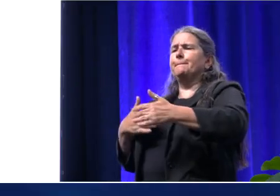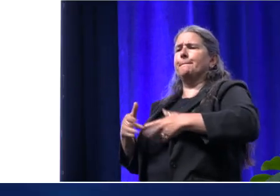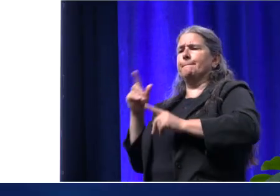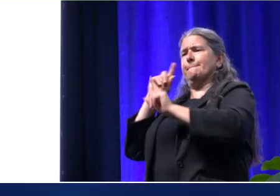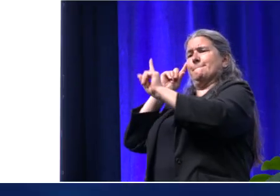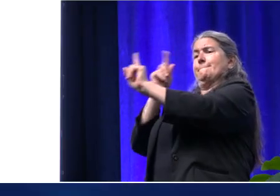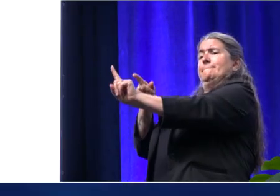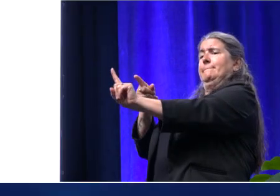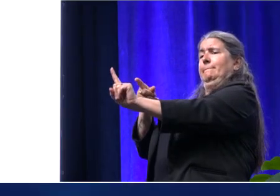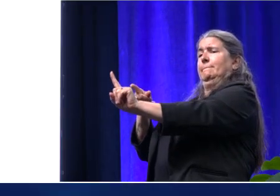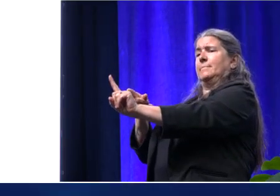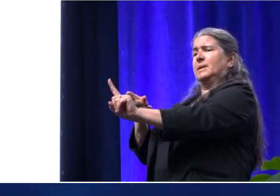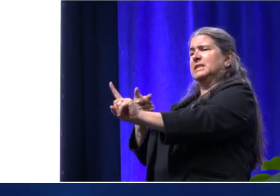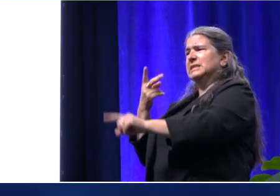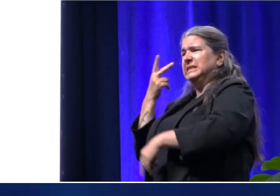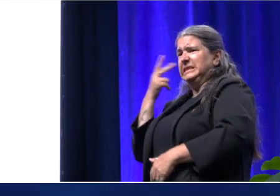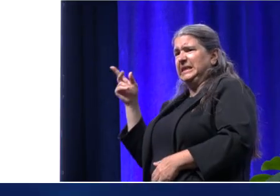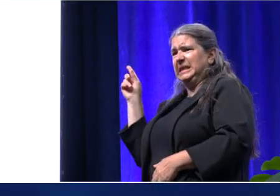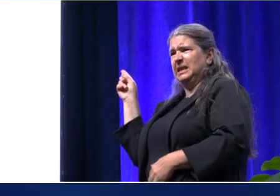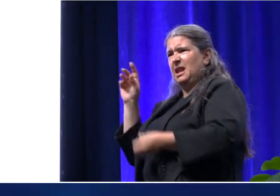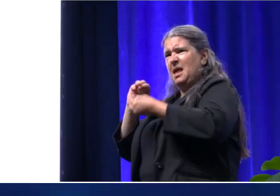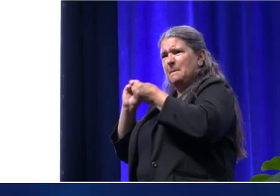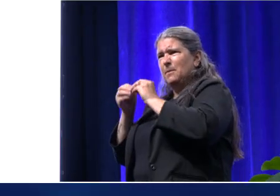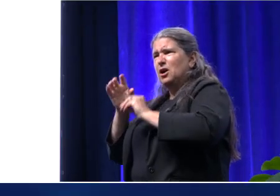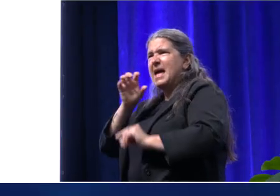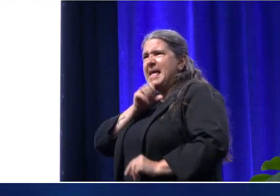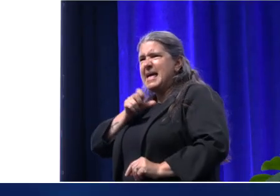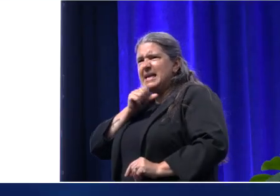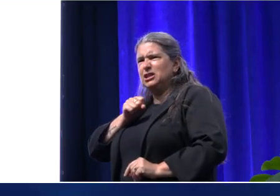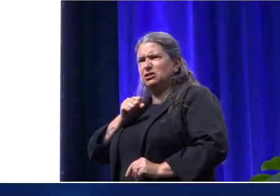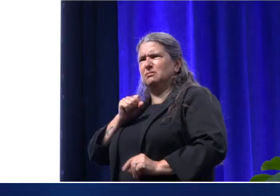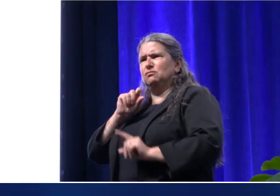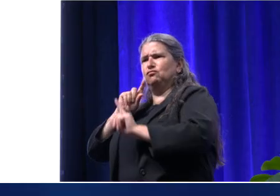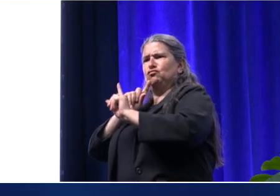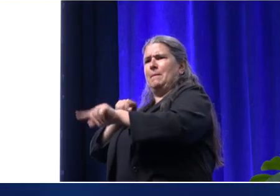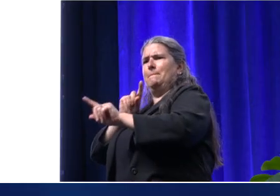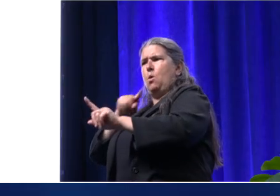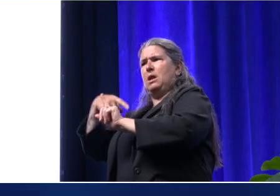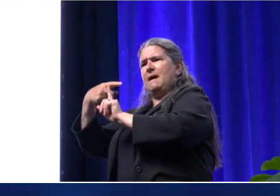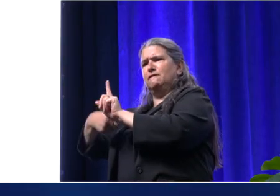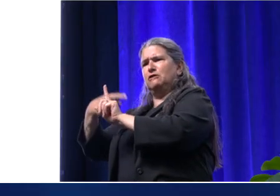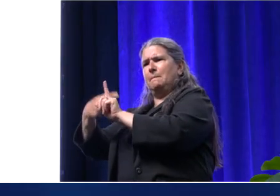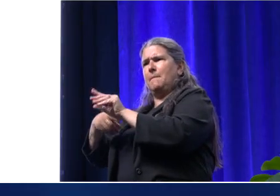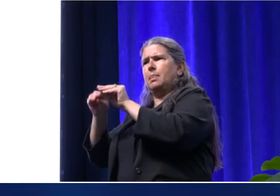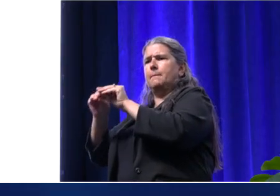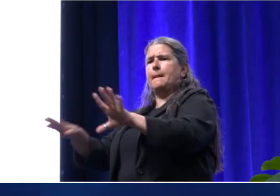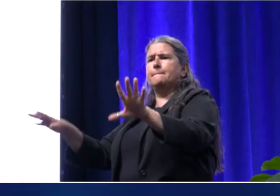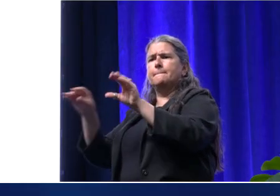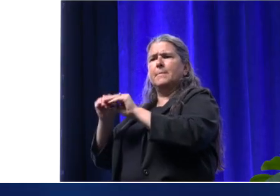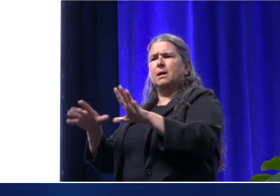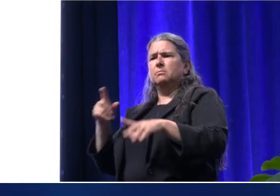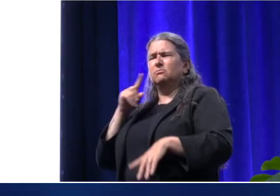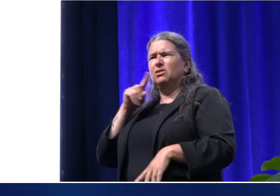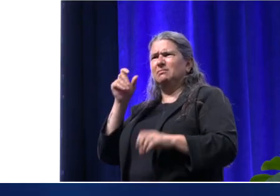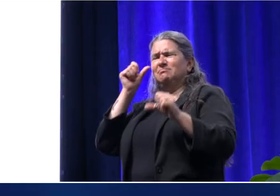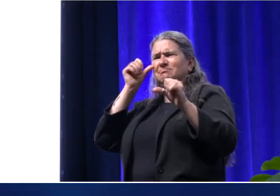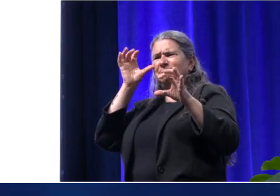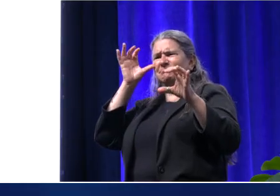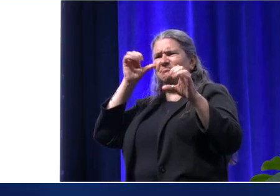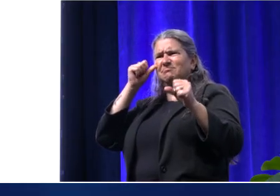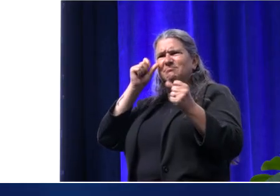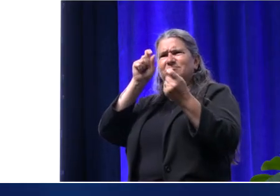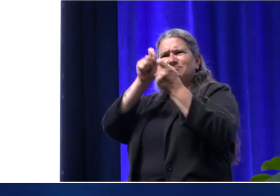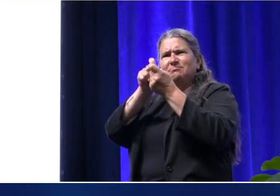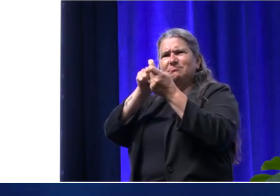country, and the reports that her office produces every month are really amazing in terms of detail. And what you can